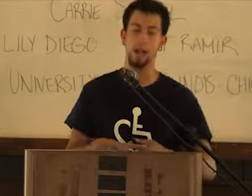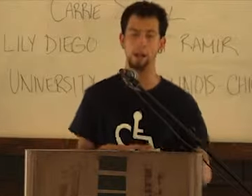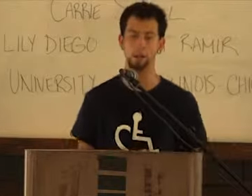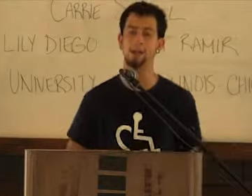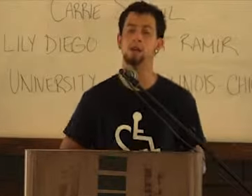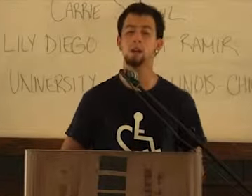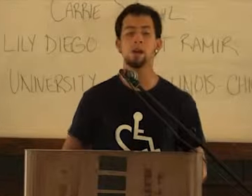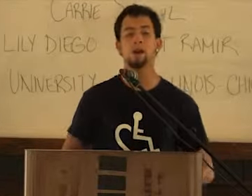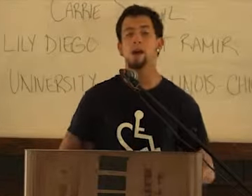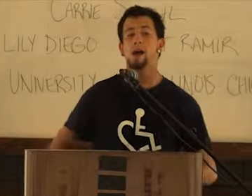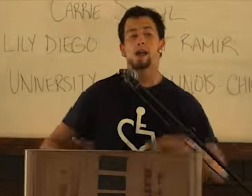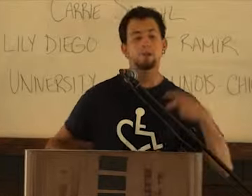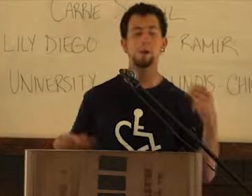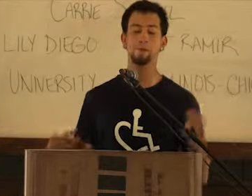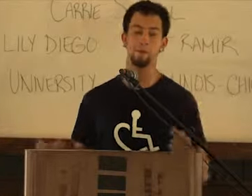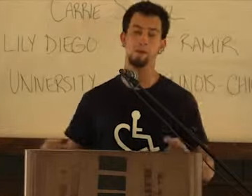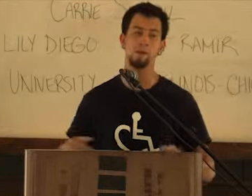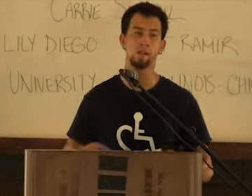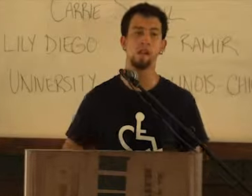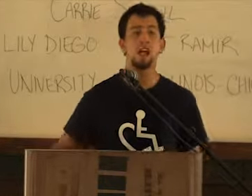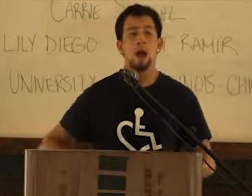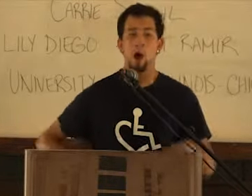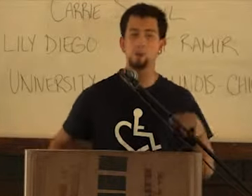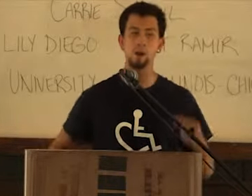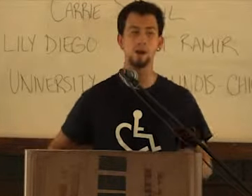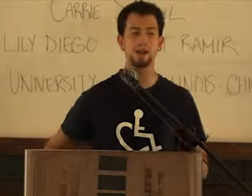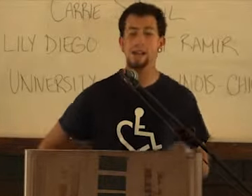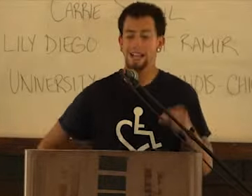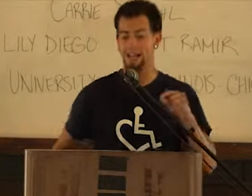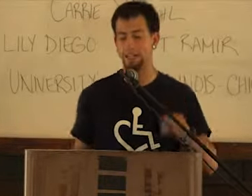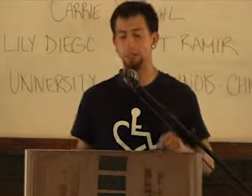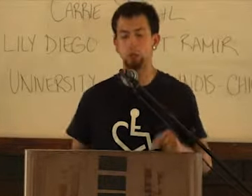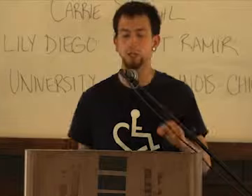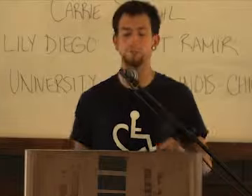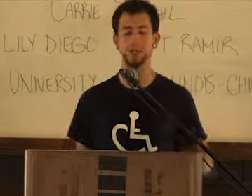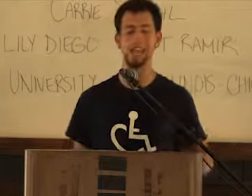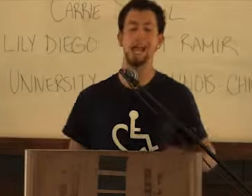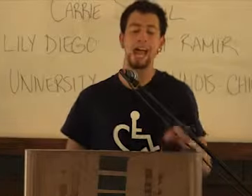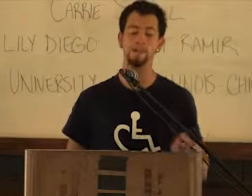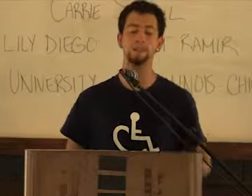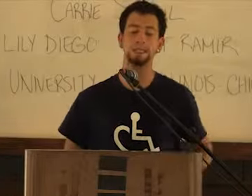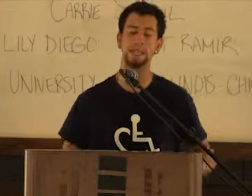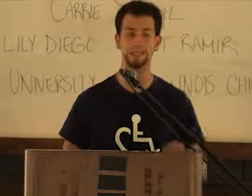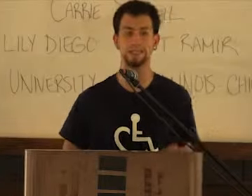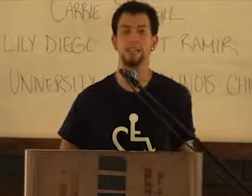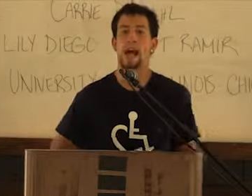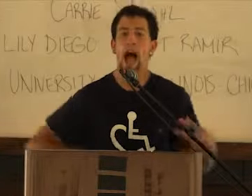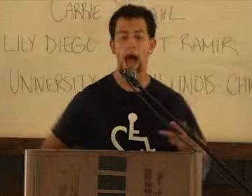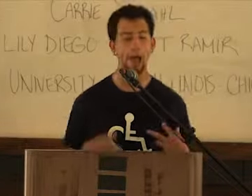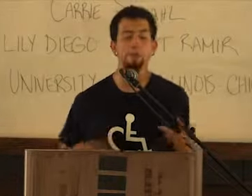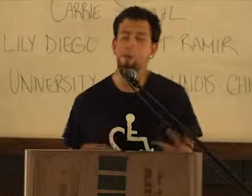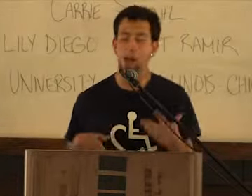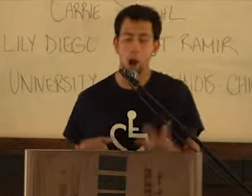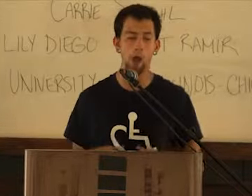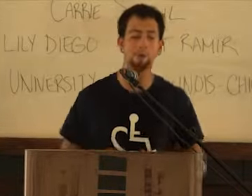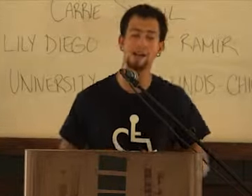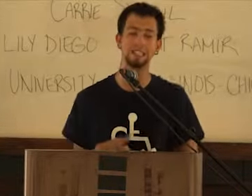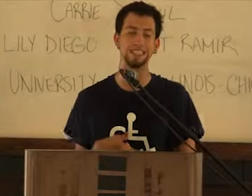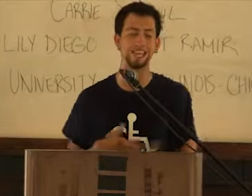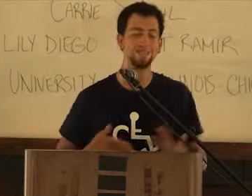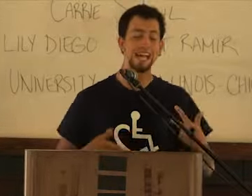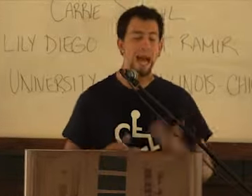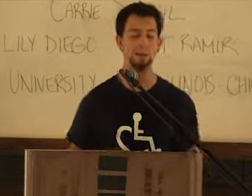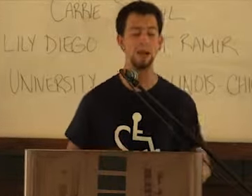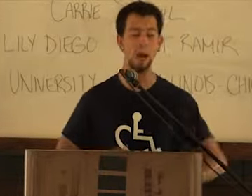her child. Cripple. A word that has tortured me ever since. I put my heart on